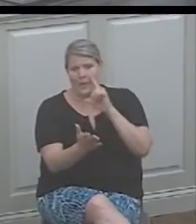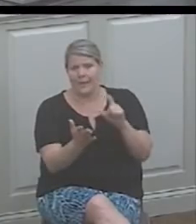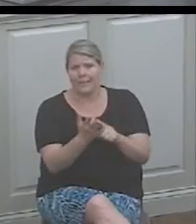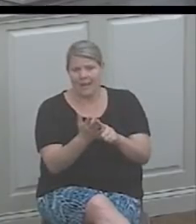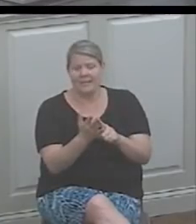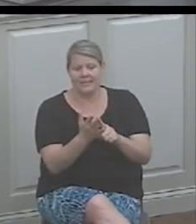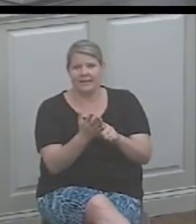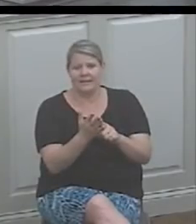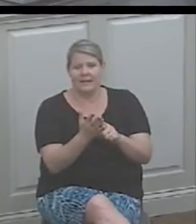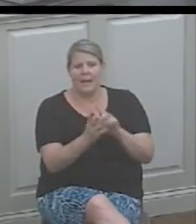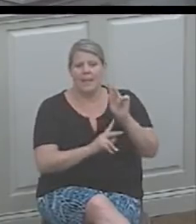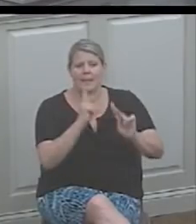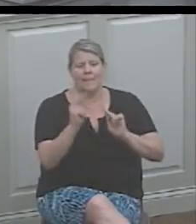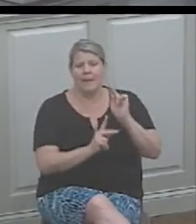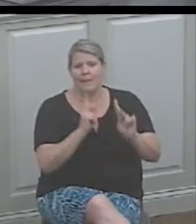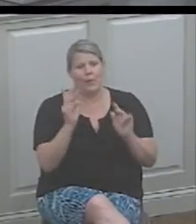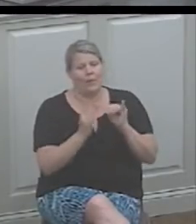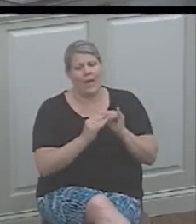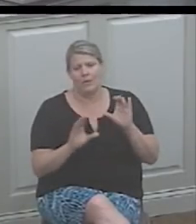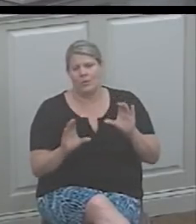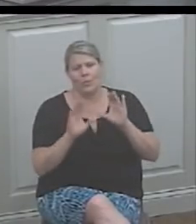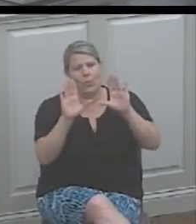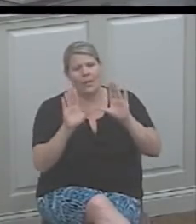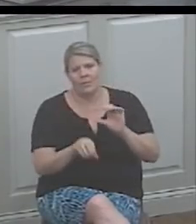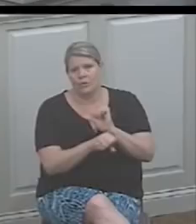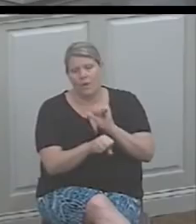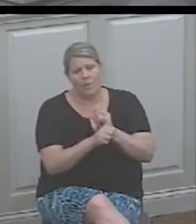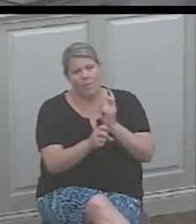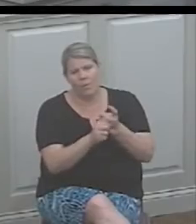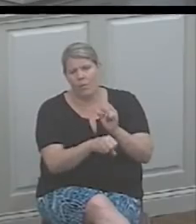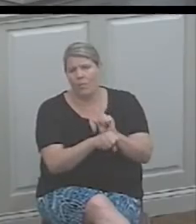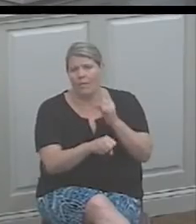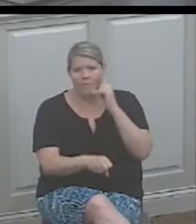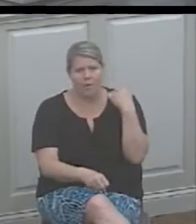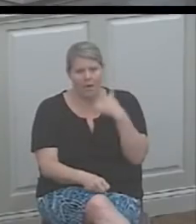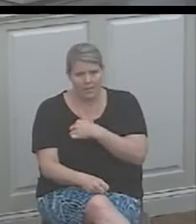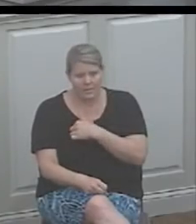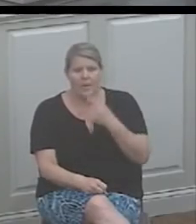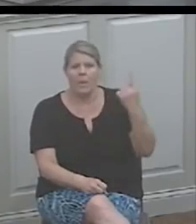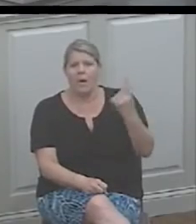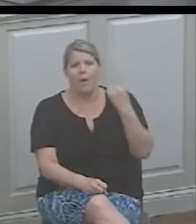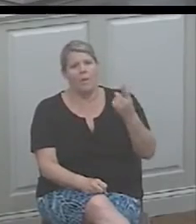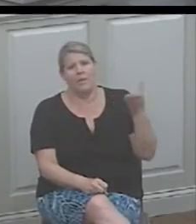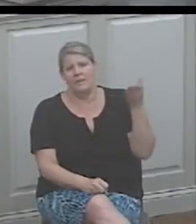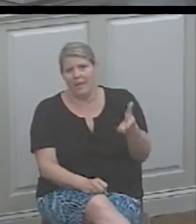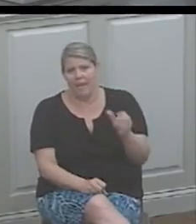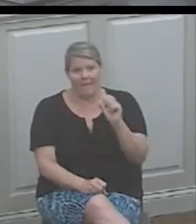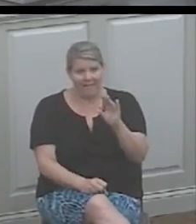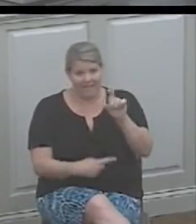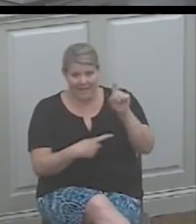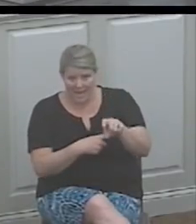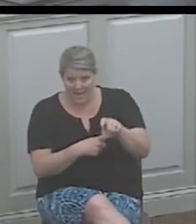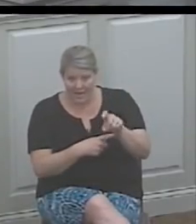those folks that do a yeoman's work for us. They're always there when you need them, and they're